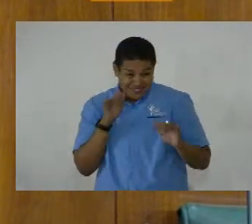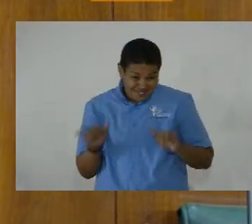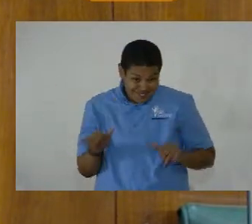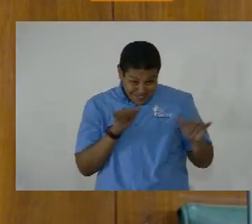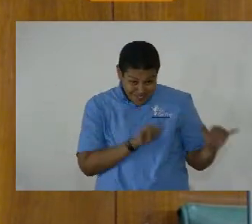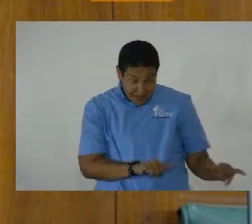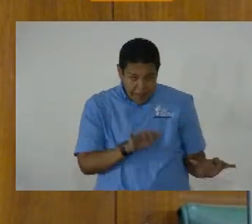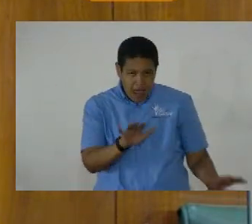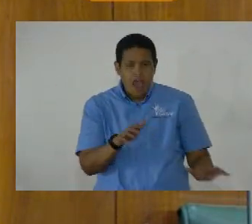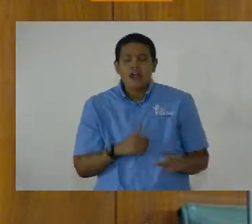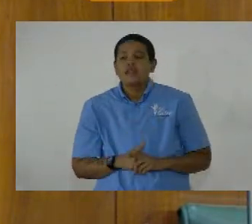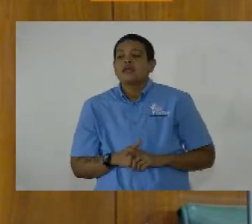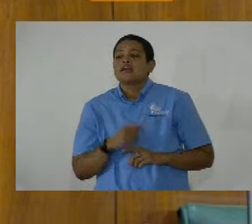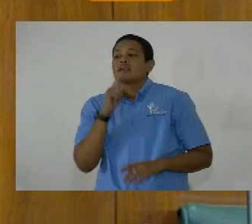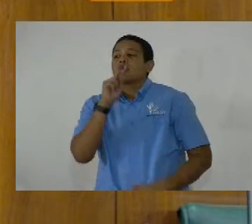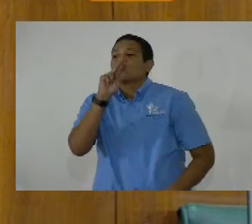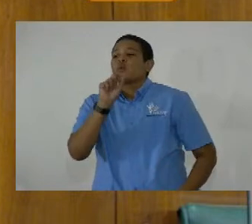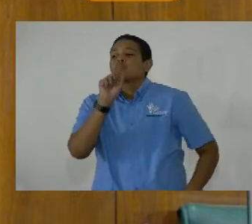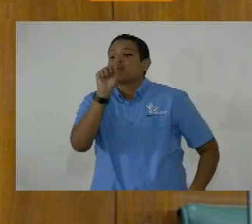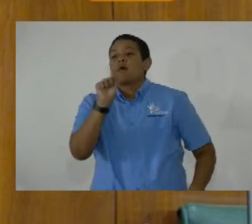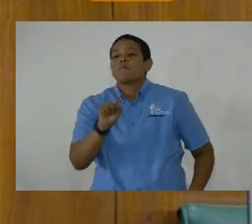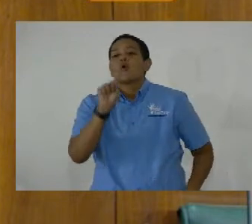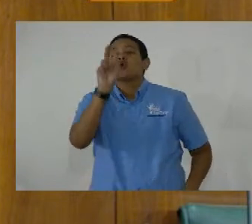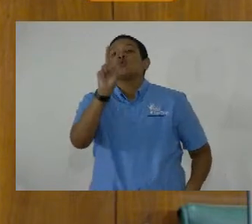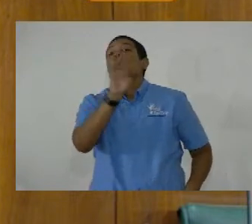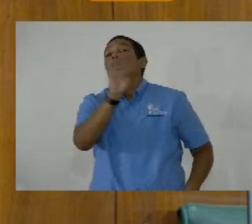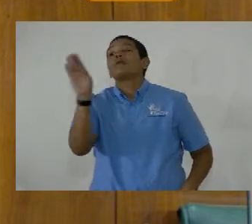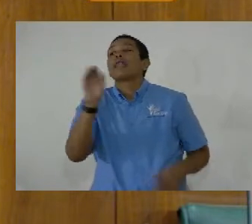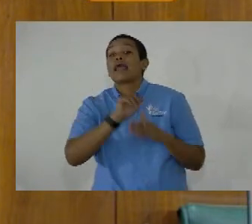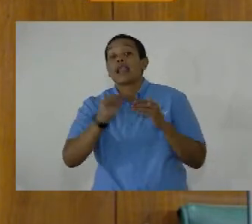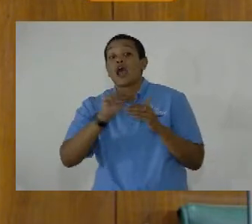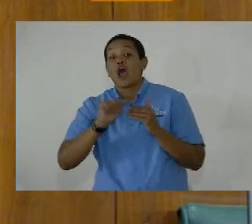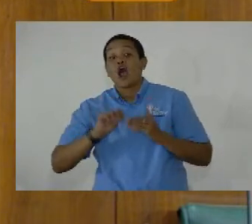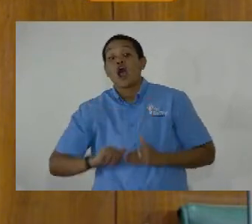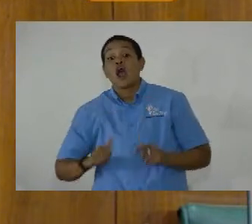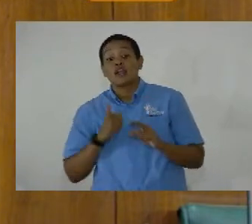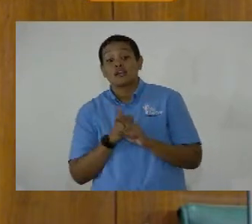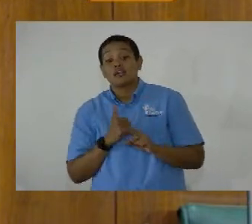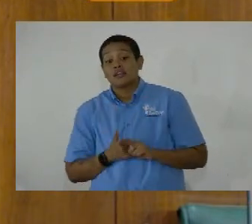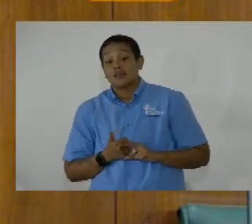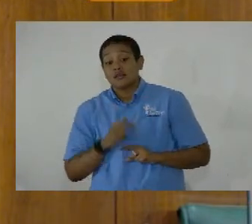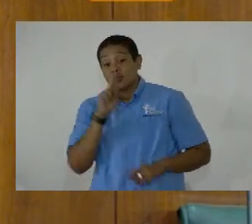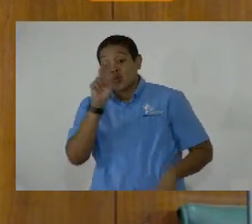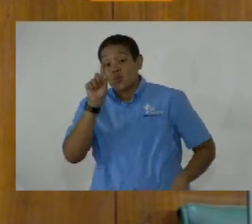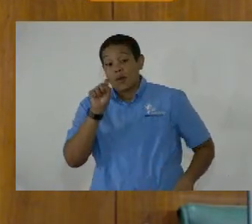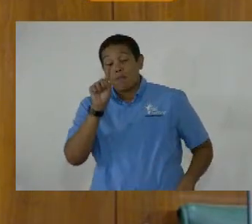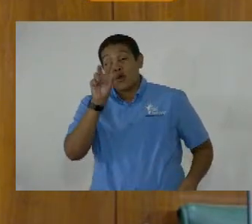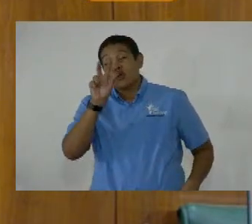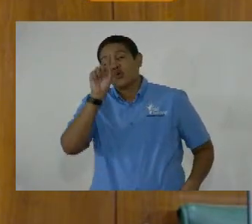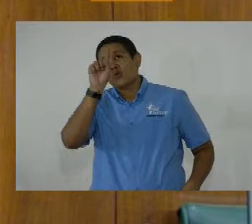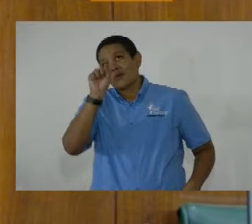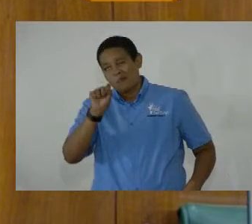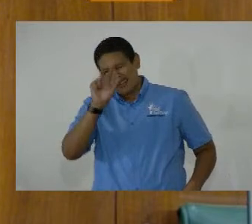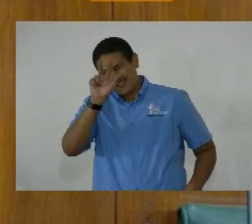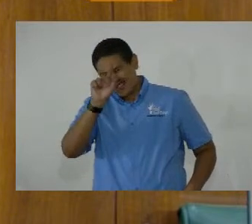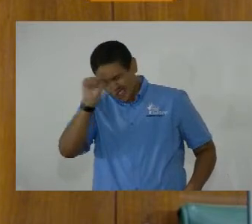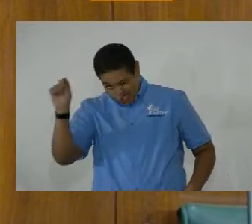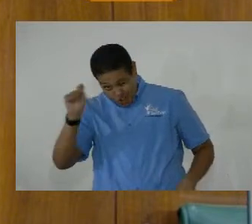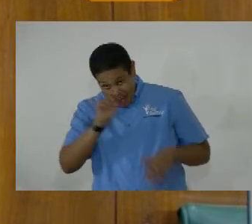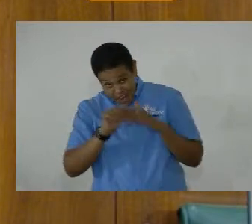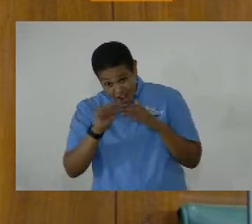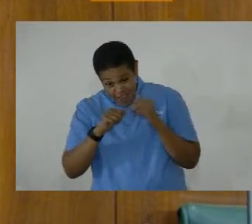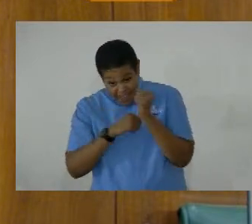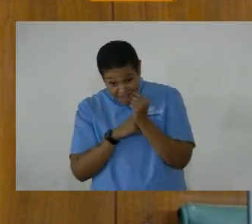Similarly, a US $1.2 billion, not billion, trillion dollar